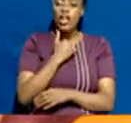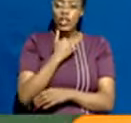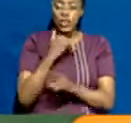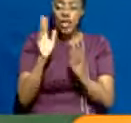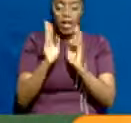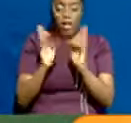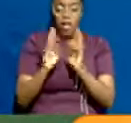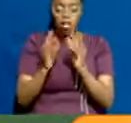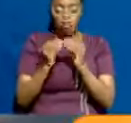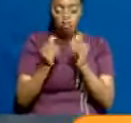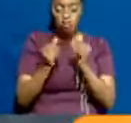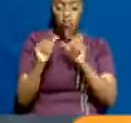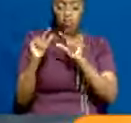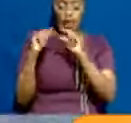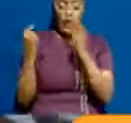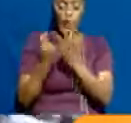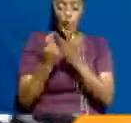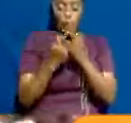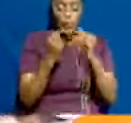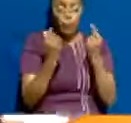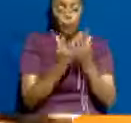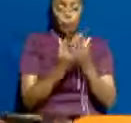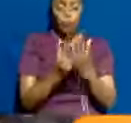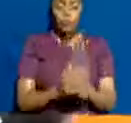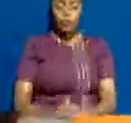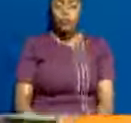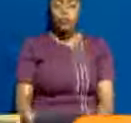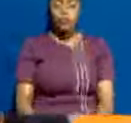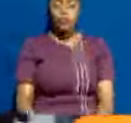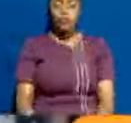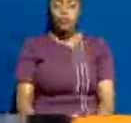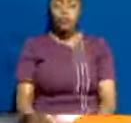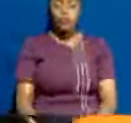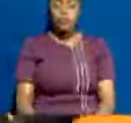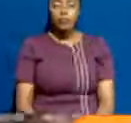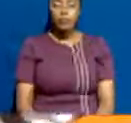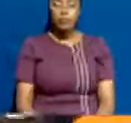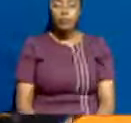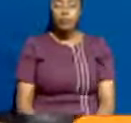groups. Chemutai Goin, Citizen TV.